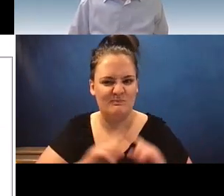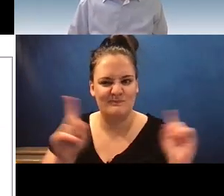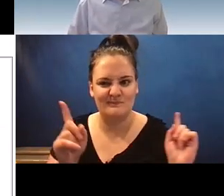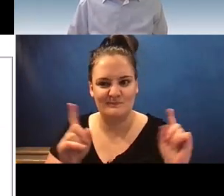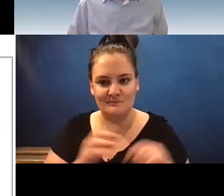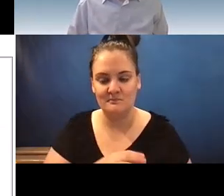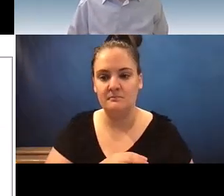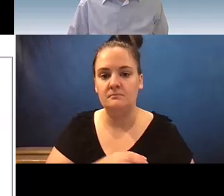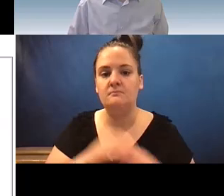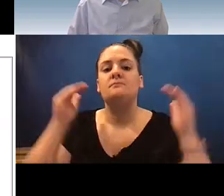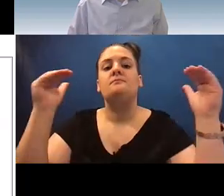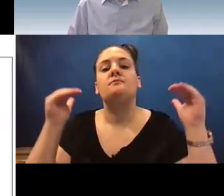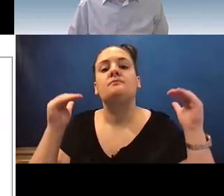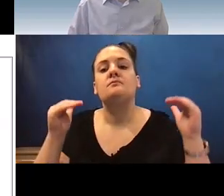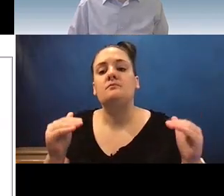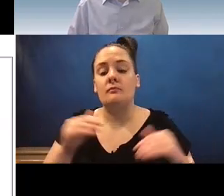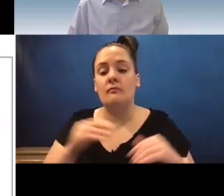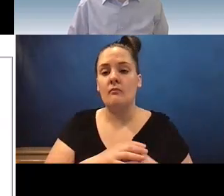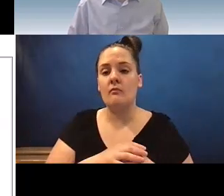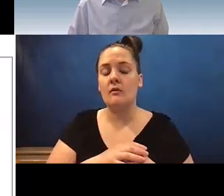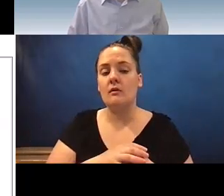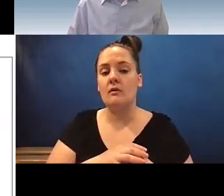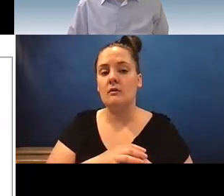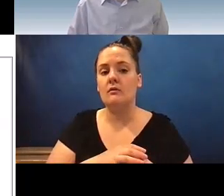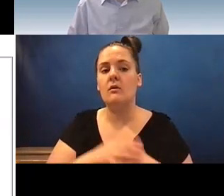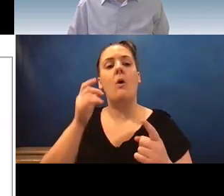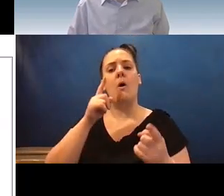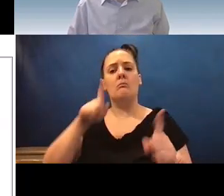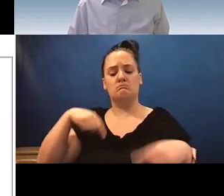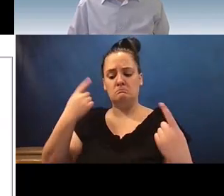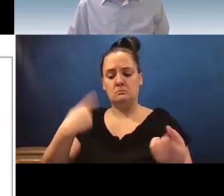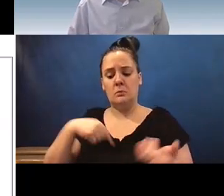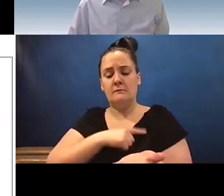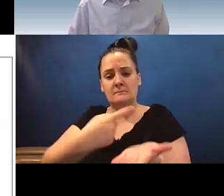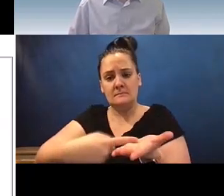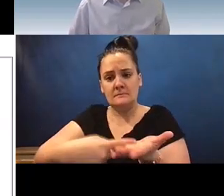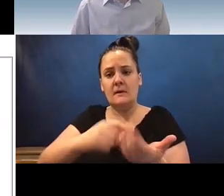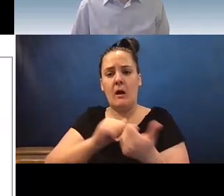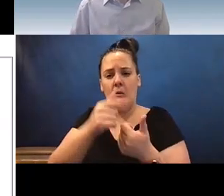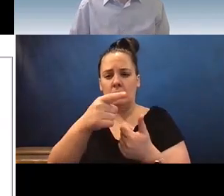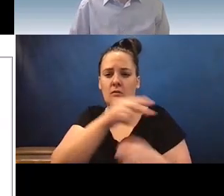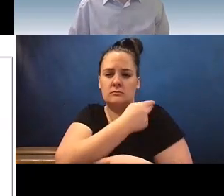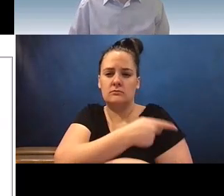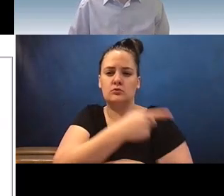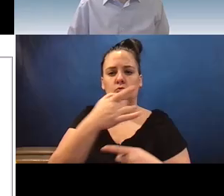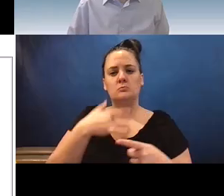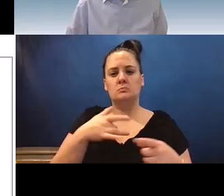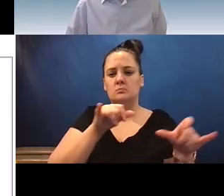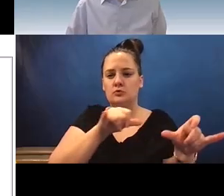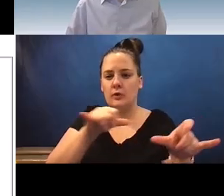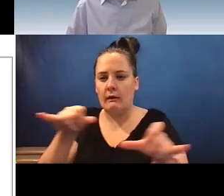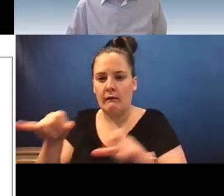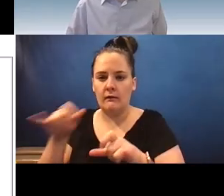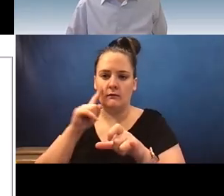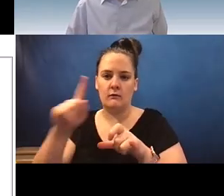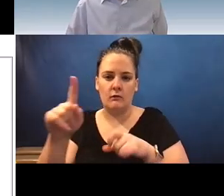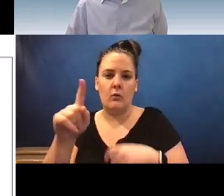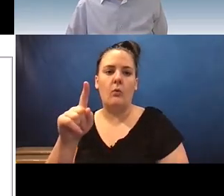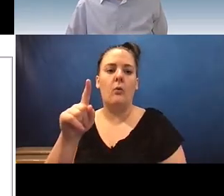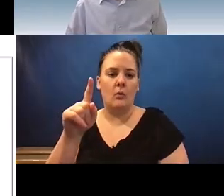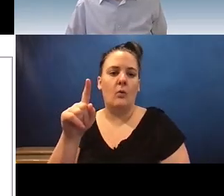So far, you've heard about how Colorado hospitals are trending in the right direction nationally and how there's variation across individual